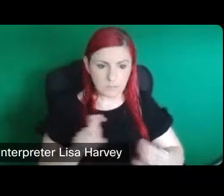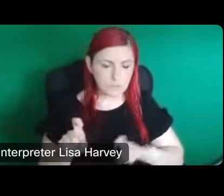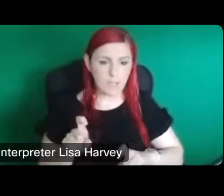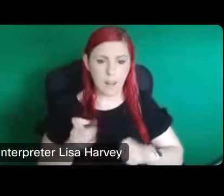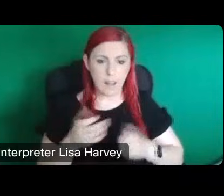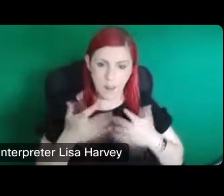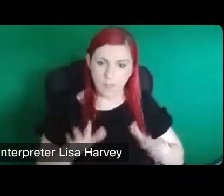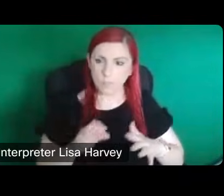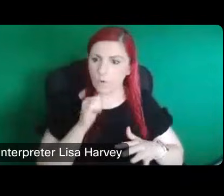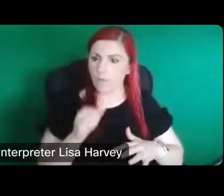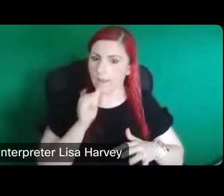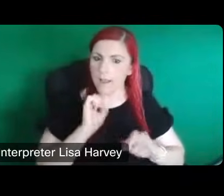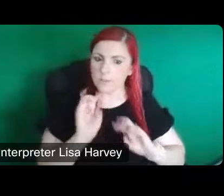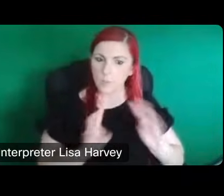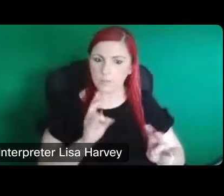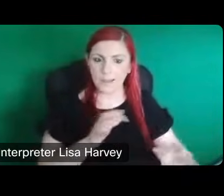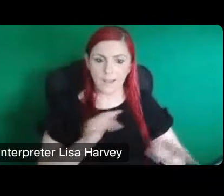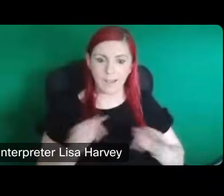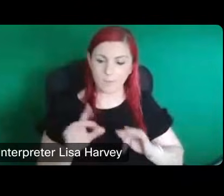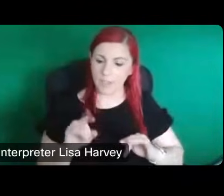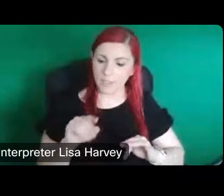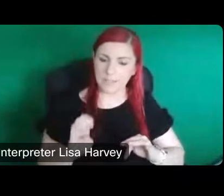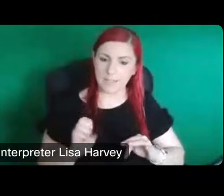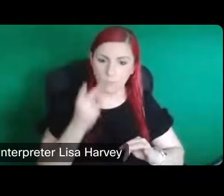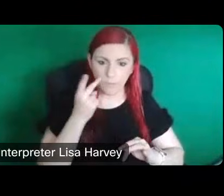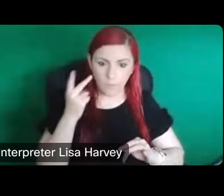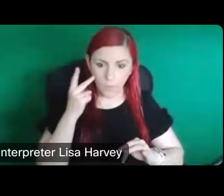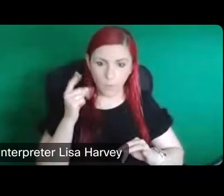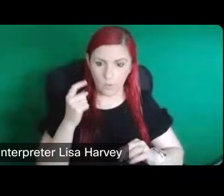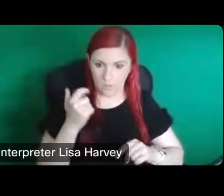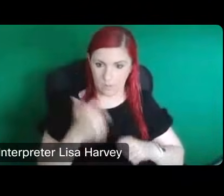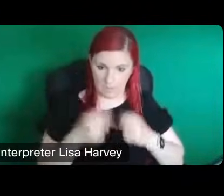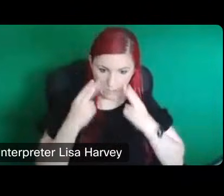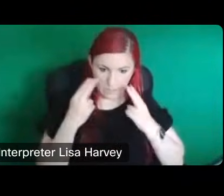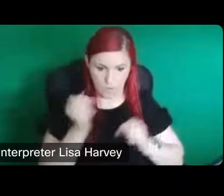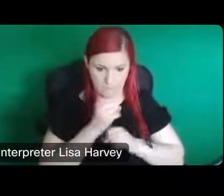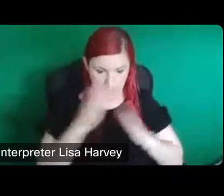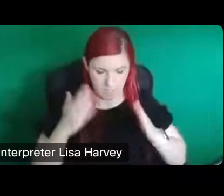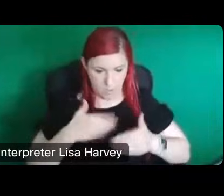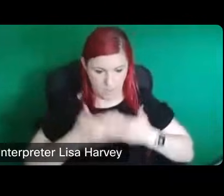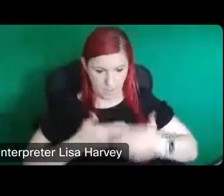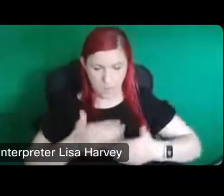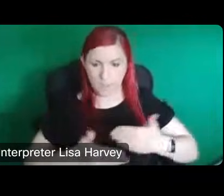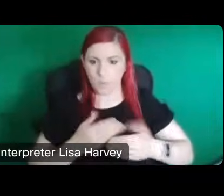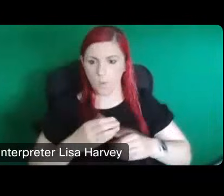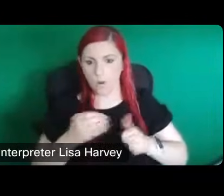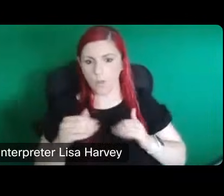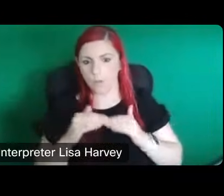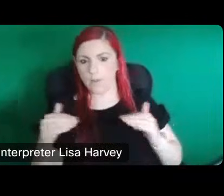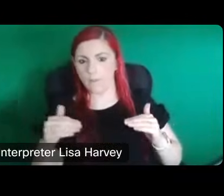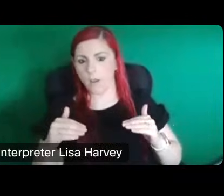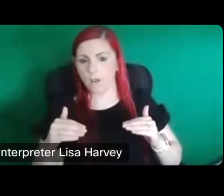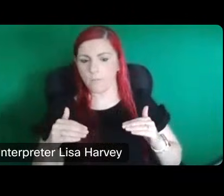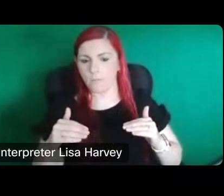following HSE reviews and where the process has reached its end, there needs to be a clear pathway to another level of